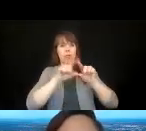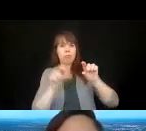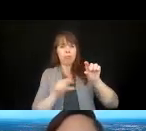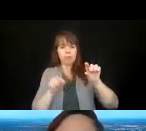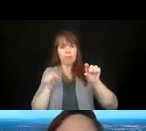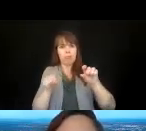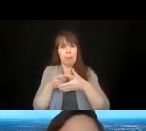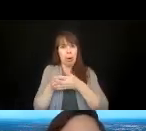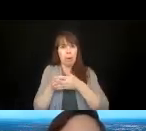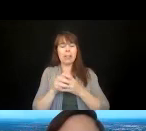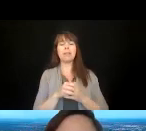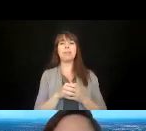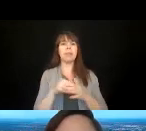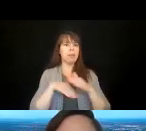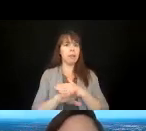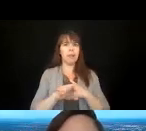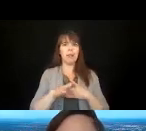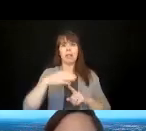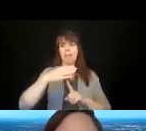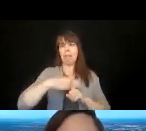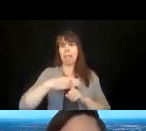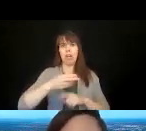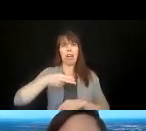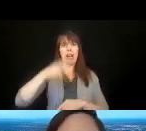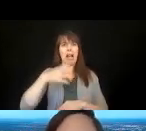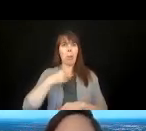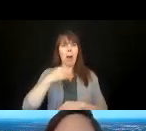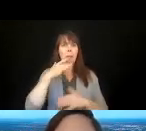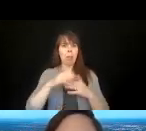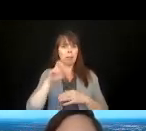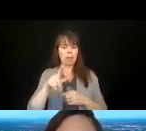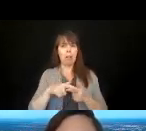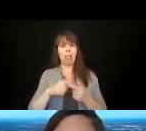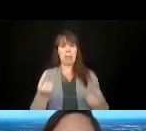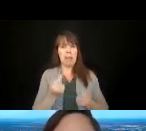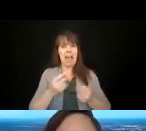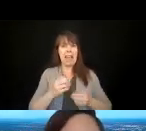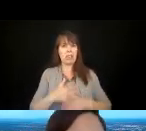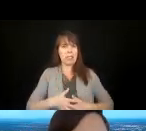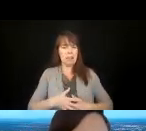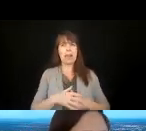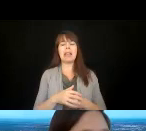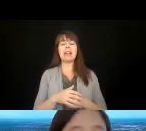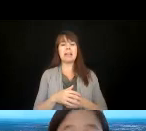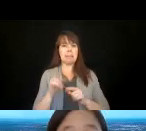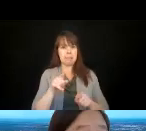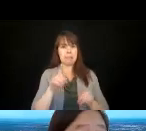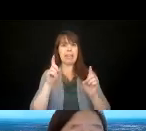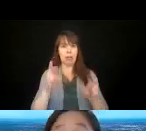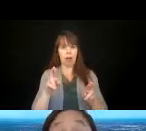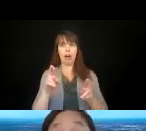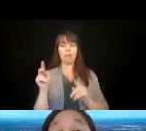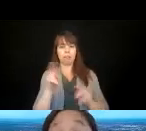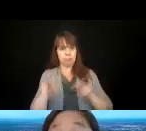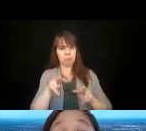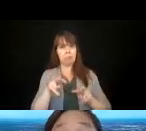the ED with fevers, elevated white count, and abdominal pain. Our surgeons saw him in the ED and deemed him to be